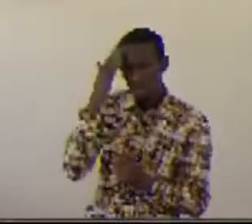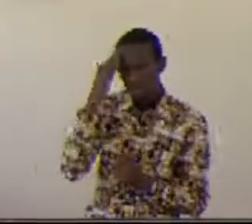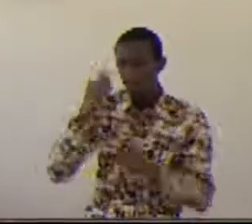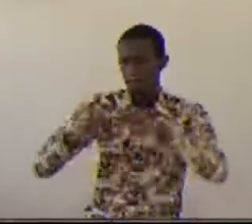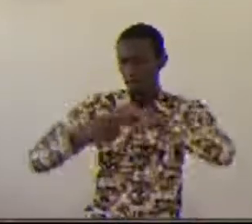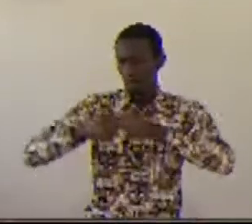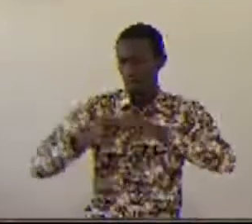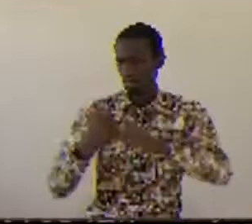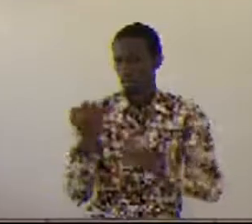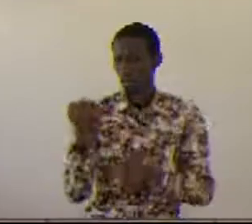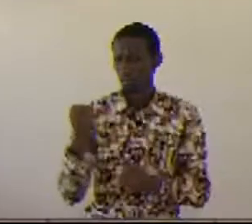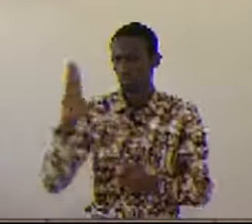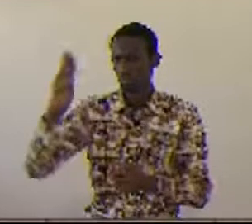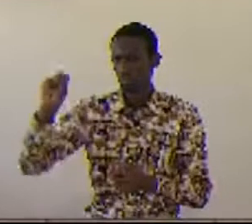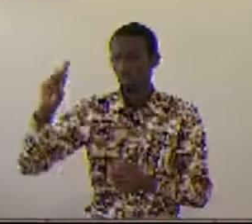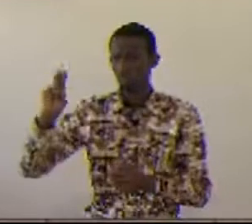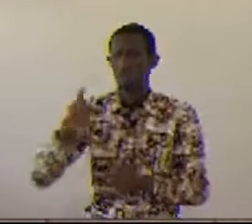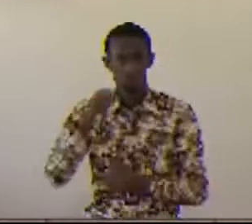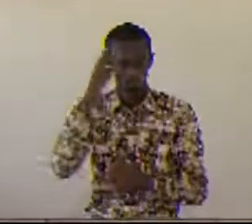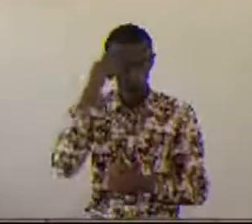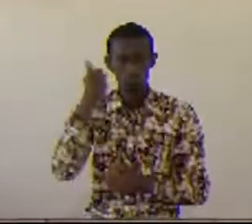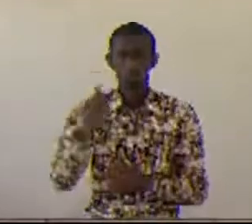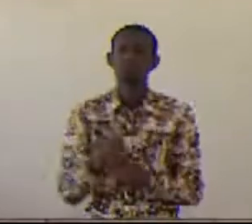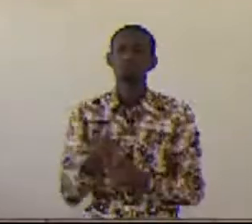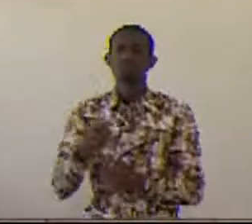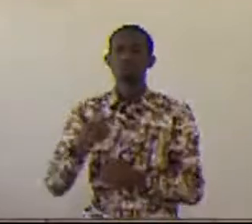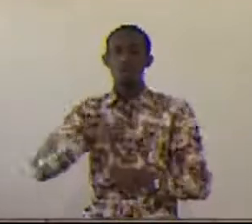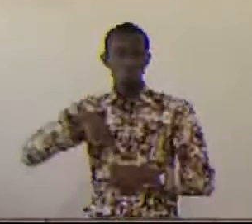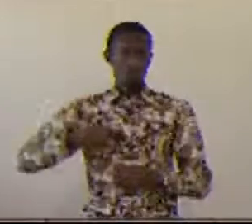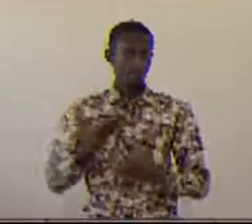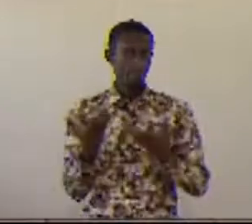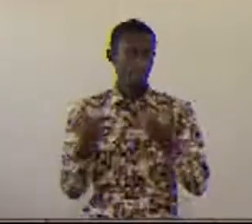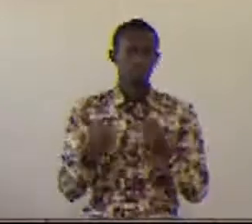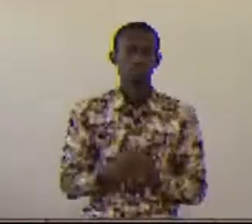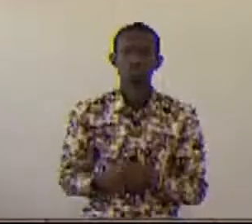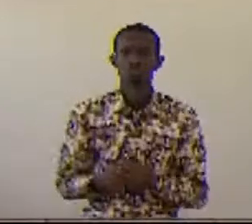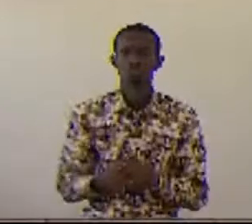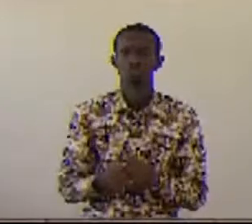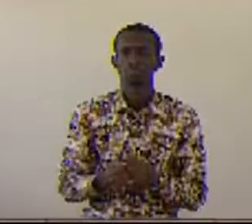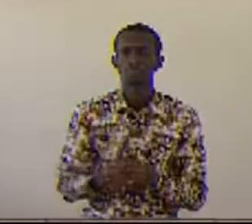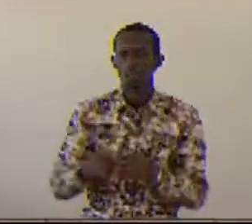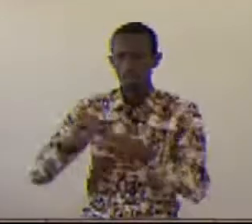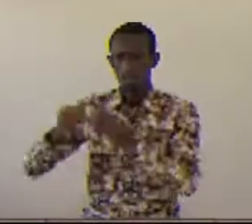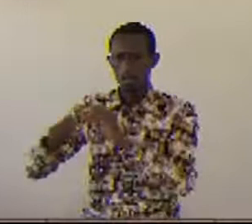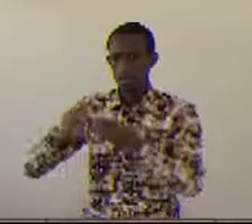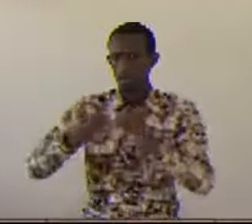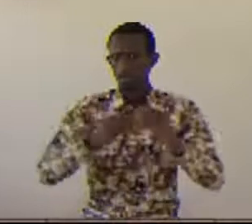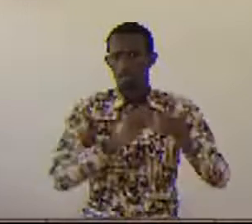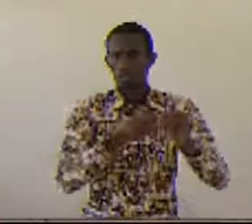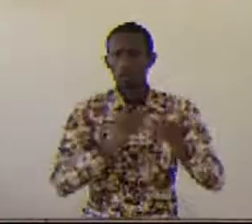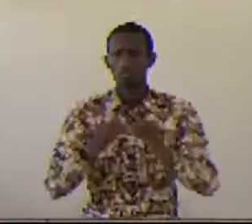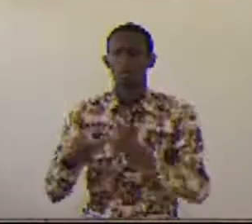Yes, you remember them. So we have the number of